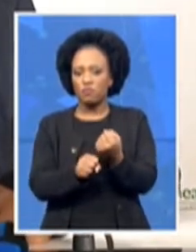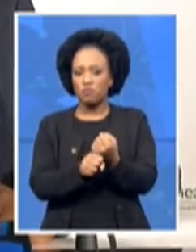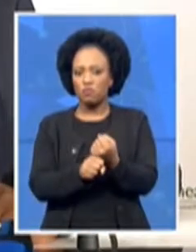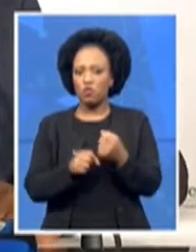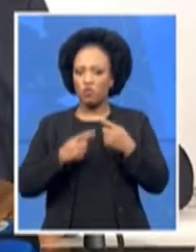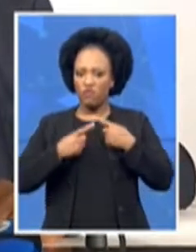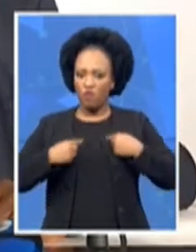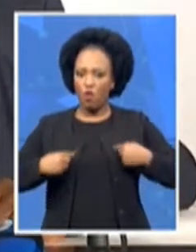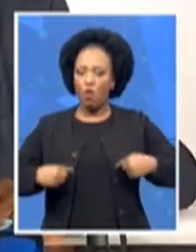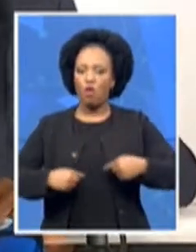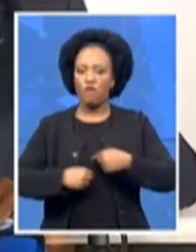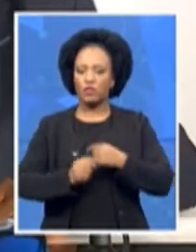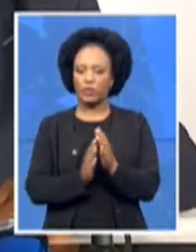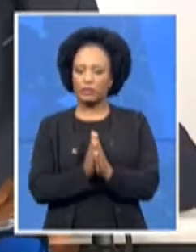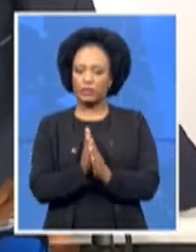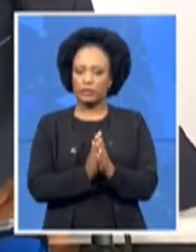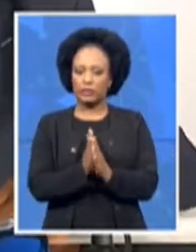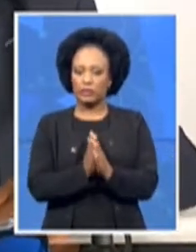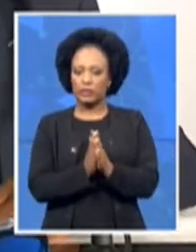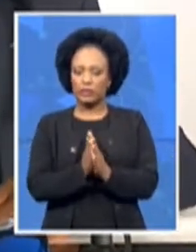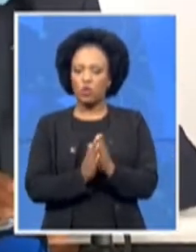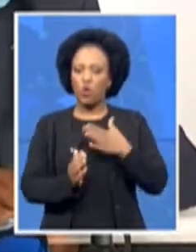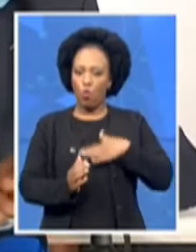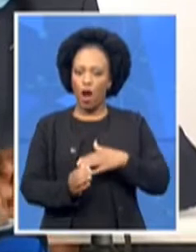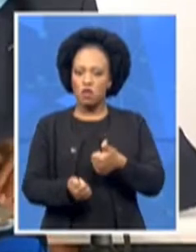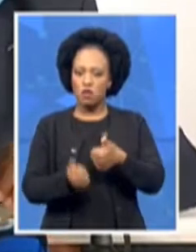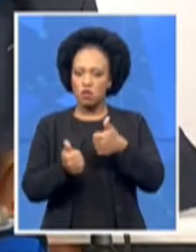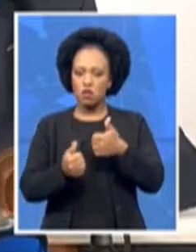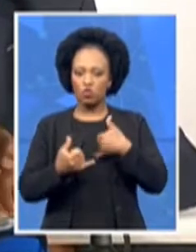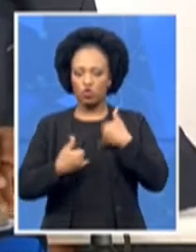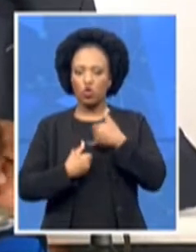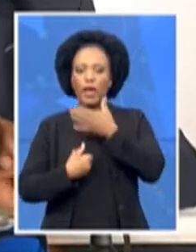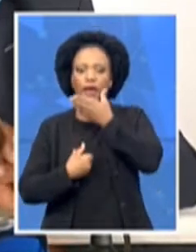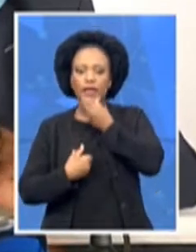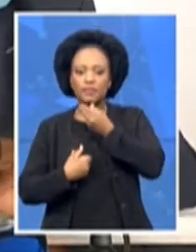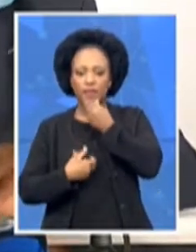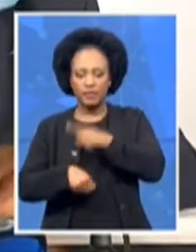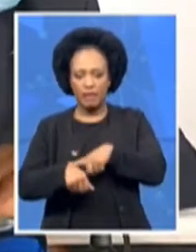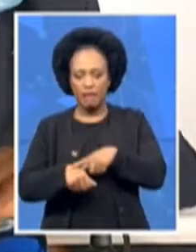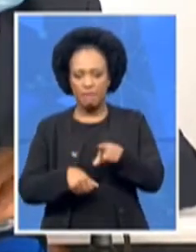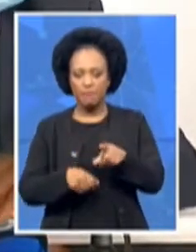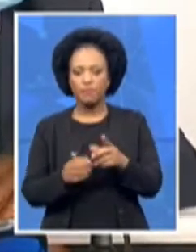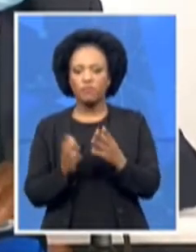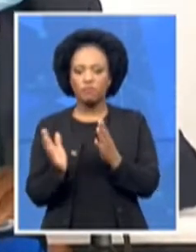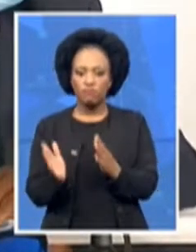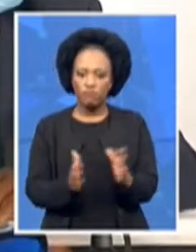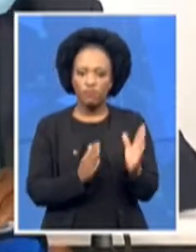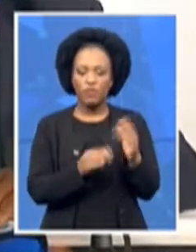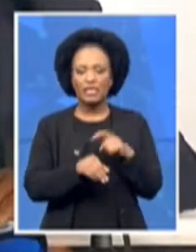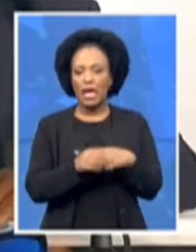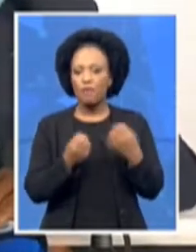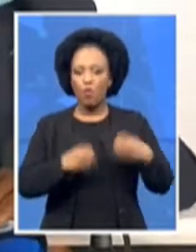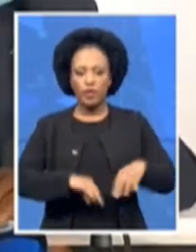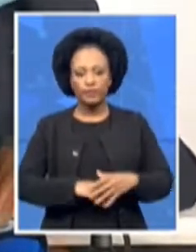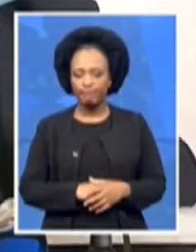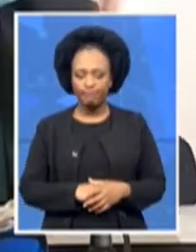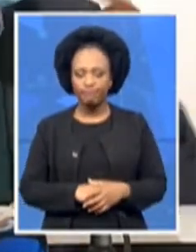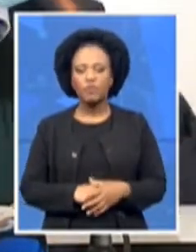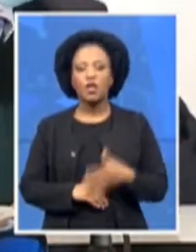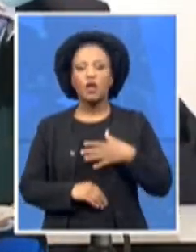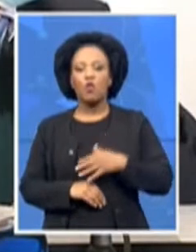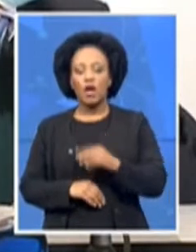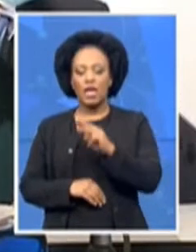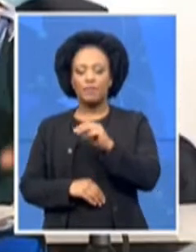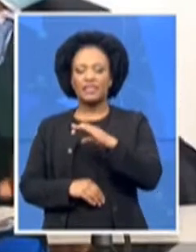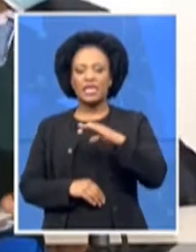Christmas. Without wasting any time, I'm going to allow the MEC of health to give us